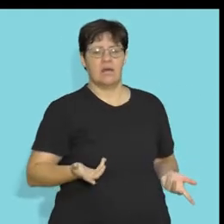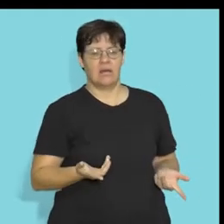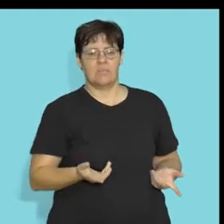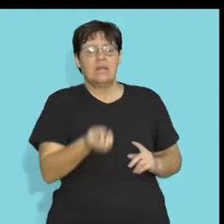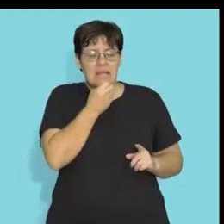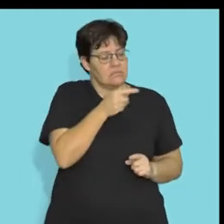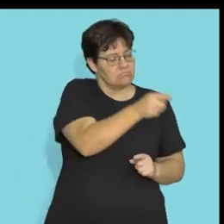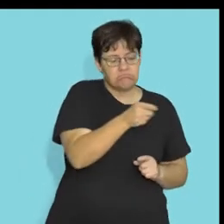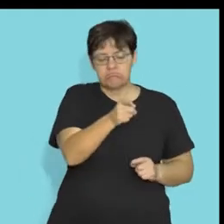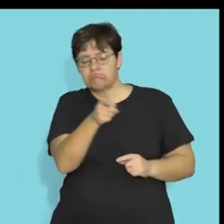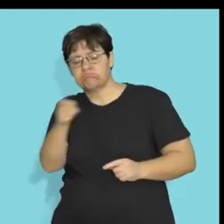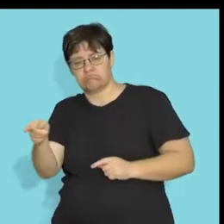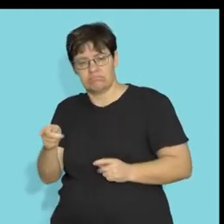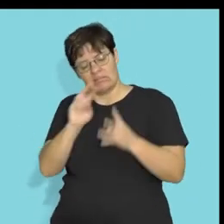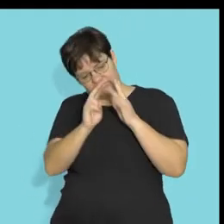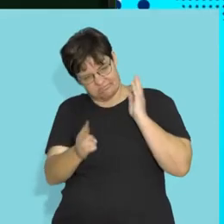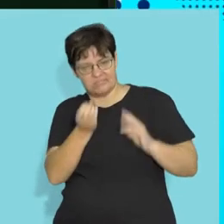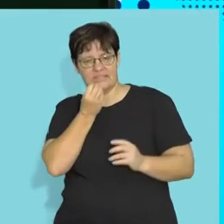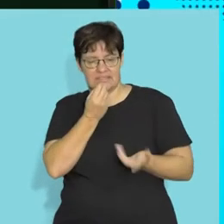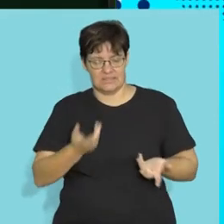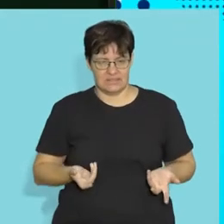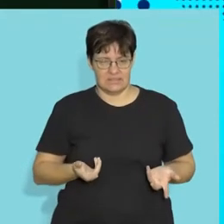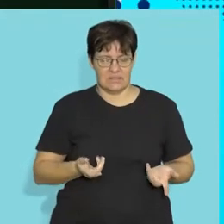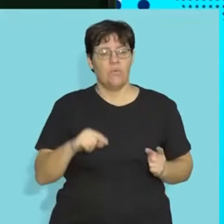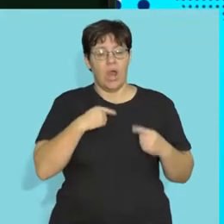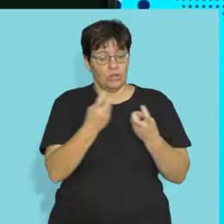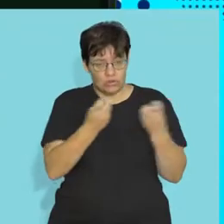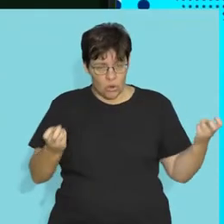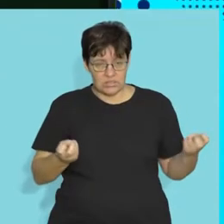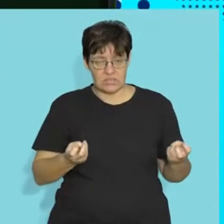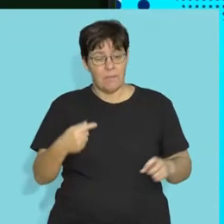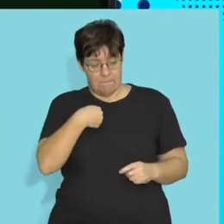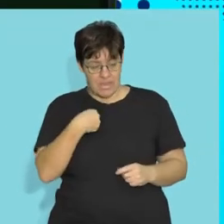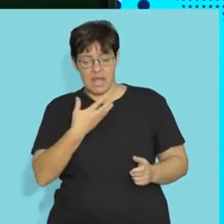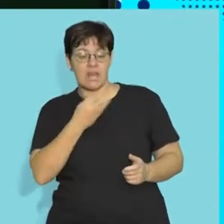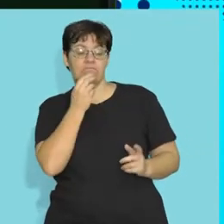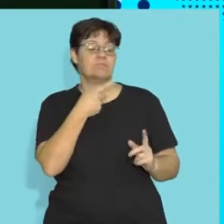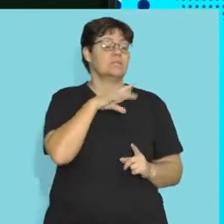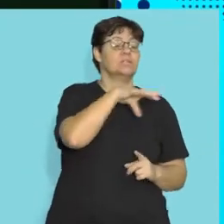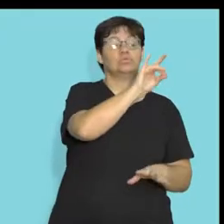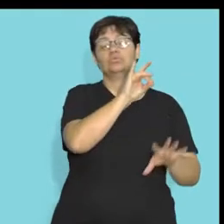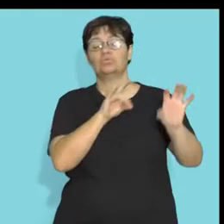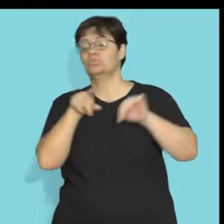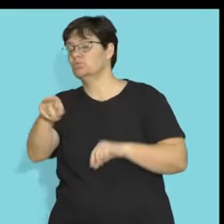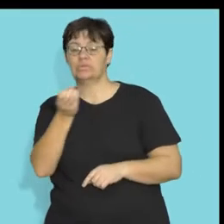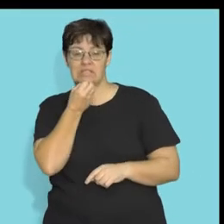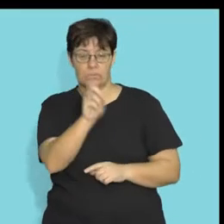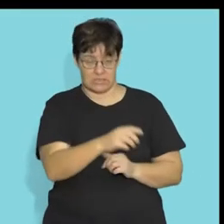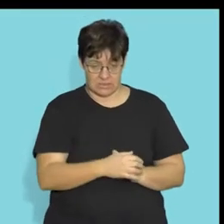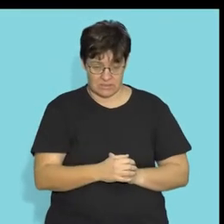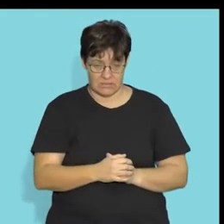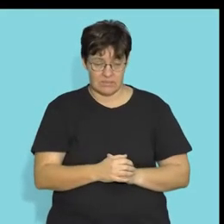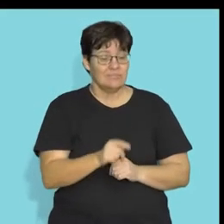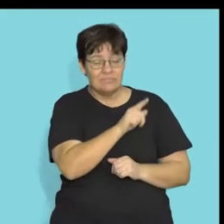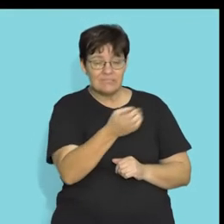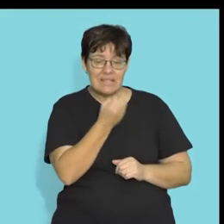mentioned, that in any environment, there's always different sources of food that an organism would consume. It's important that we know that